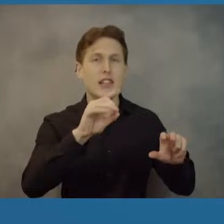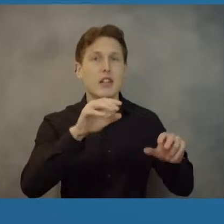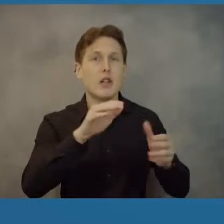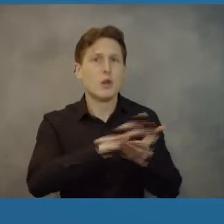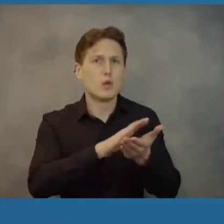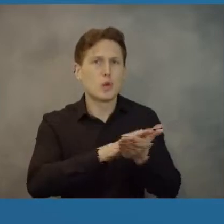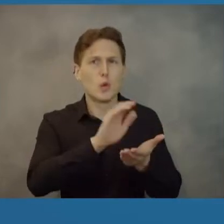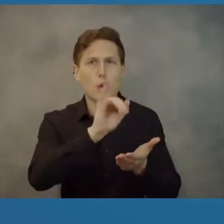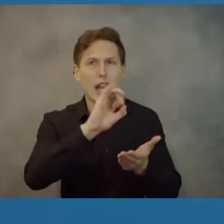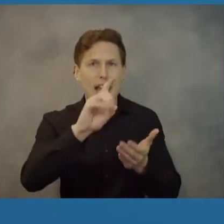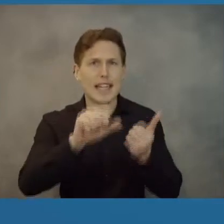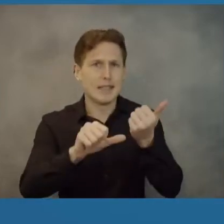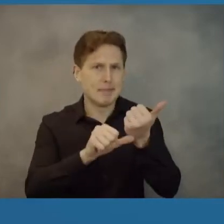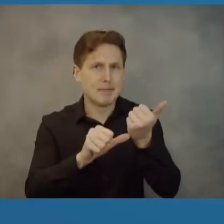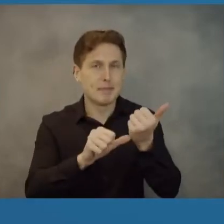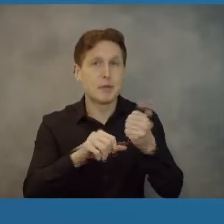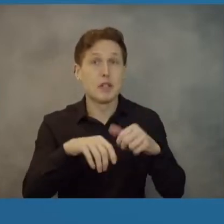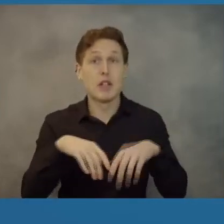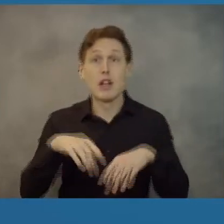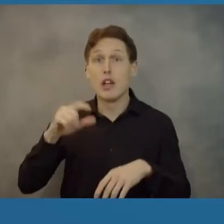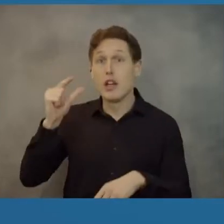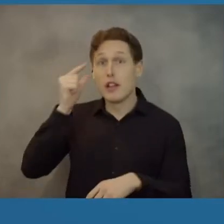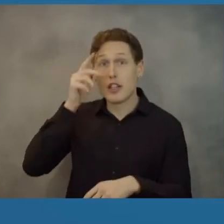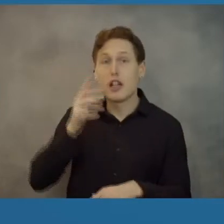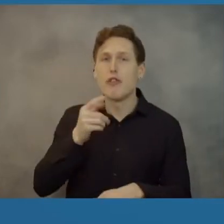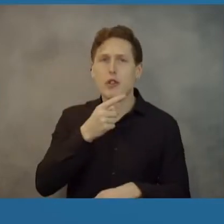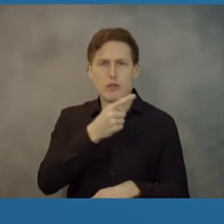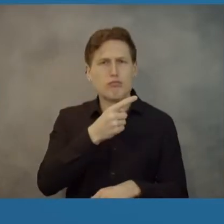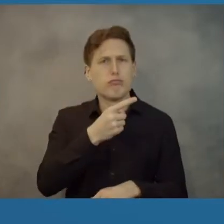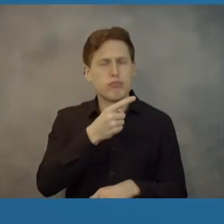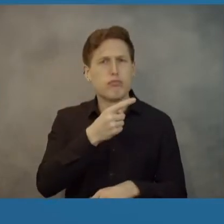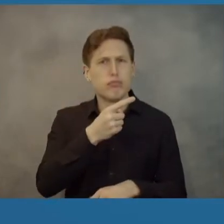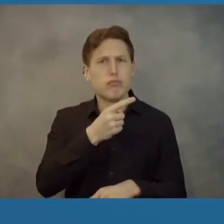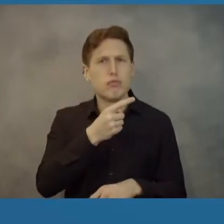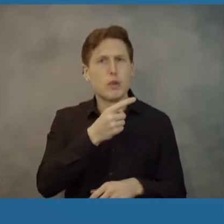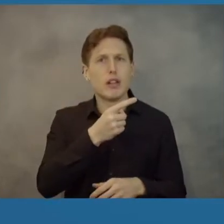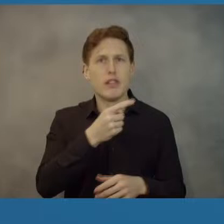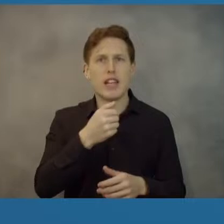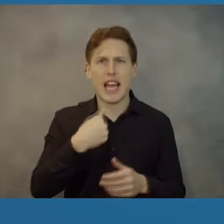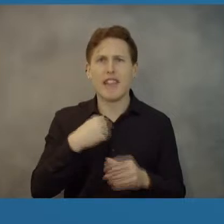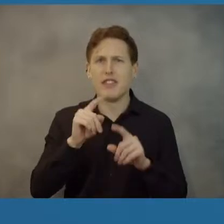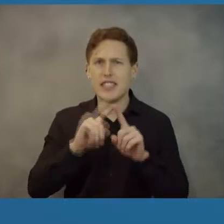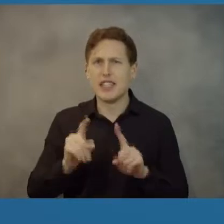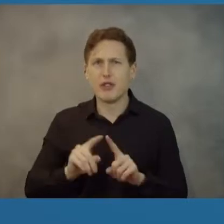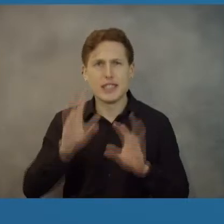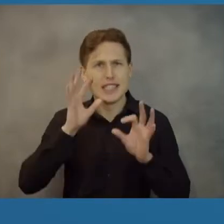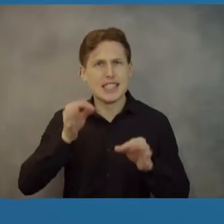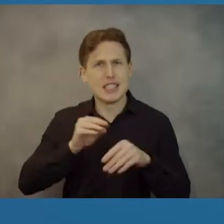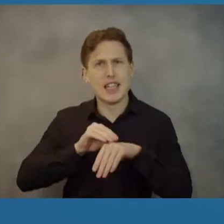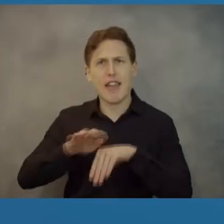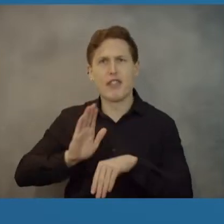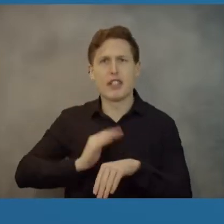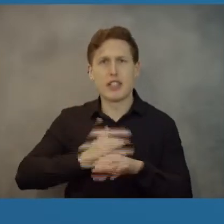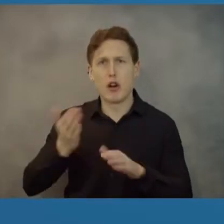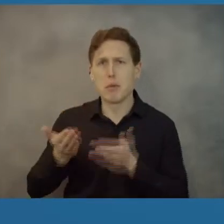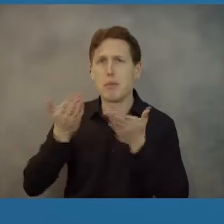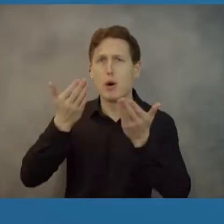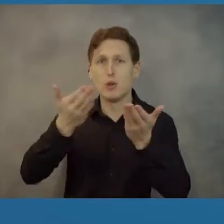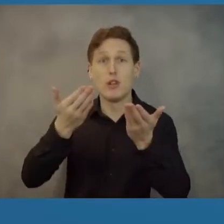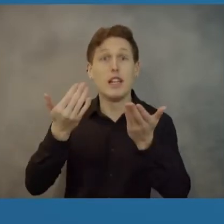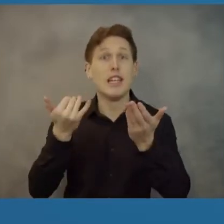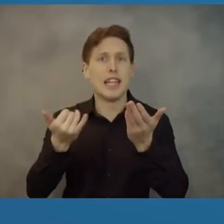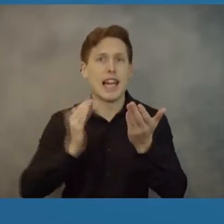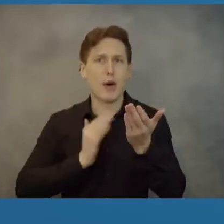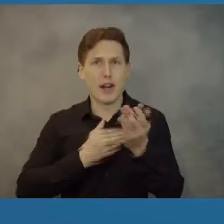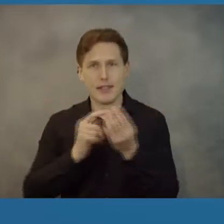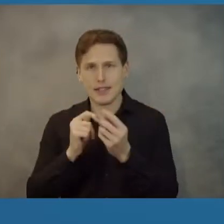series. The governor had a handful of actions in our proposal, which the legislature and our teams are working through now.